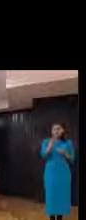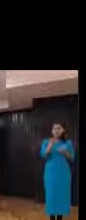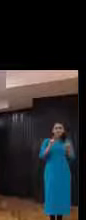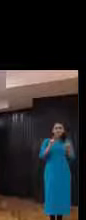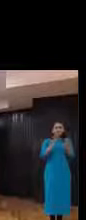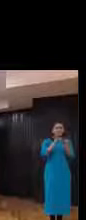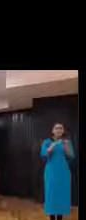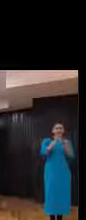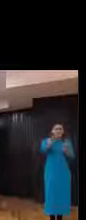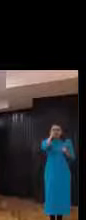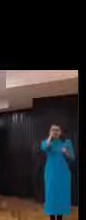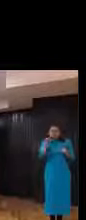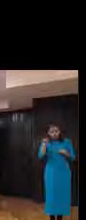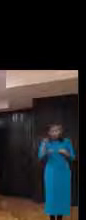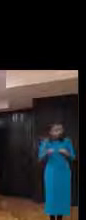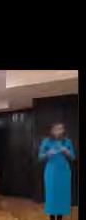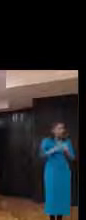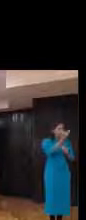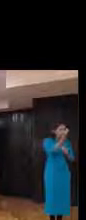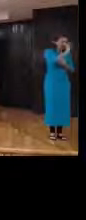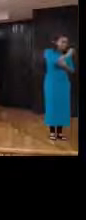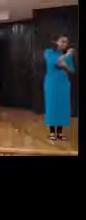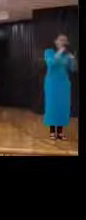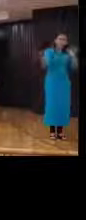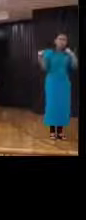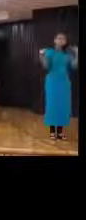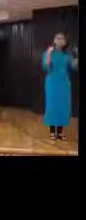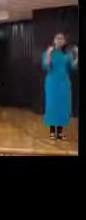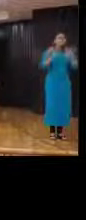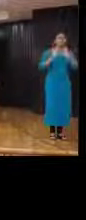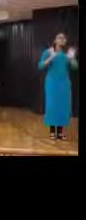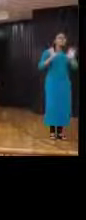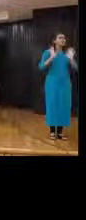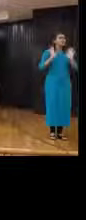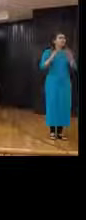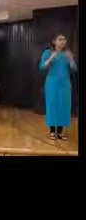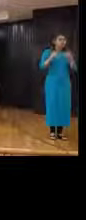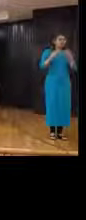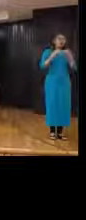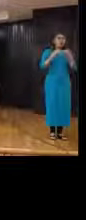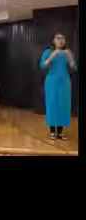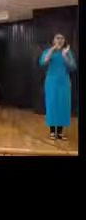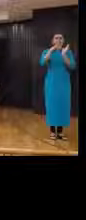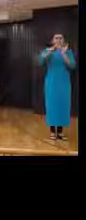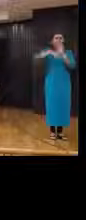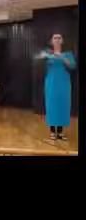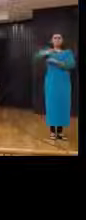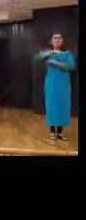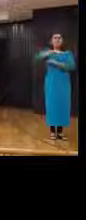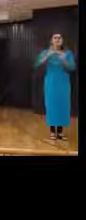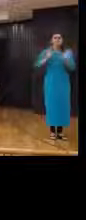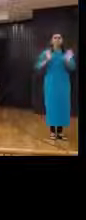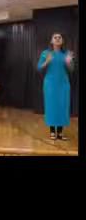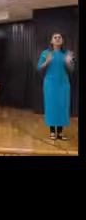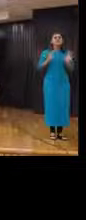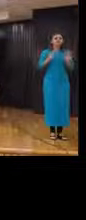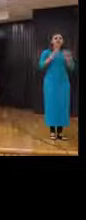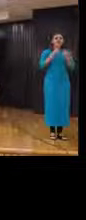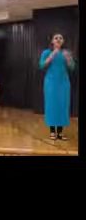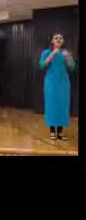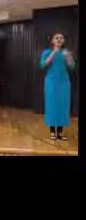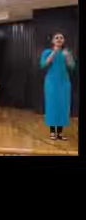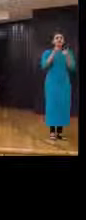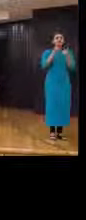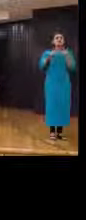about Hindu versus Muslim. There's obviously much more at play when we are talking about Jammu and